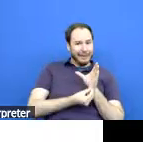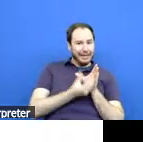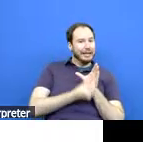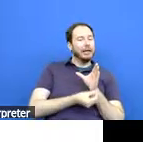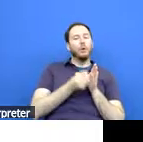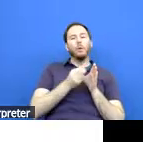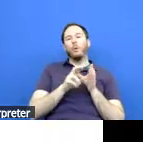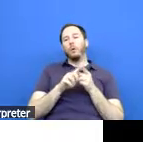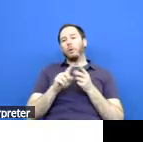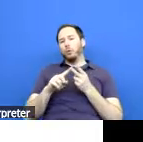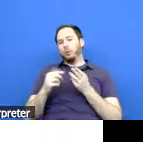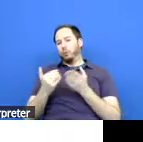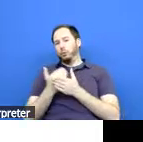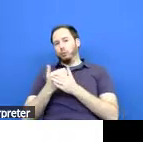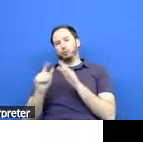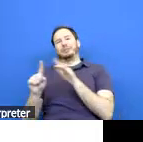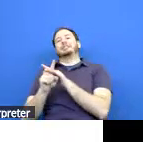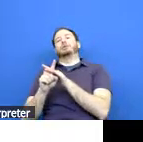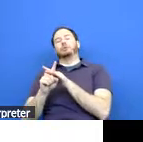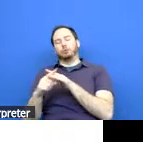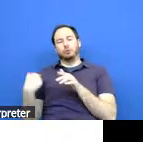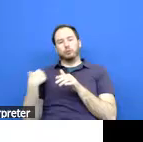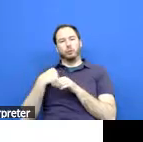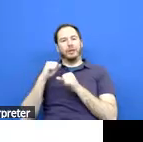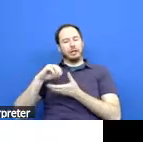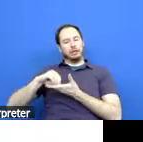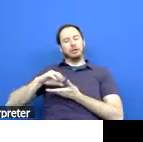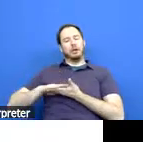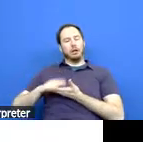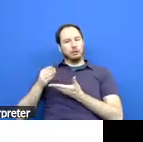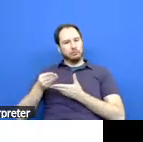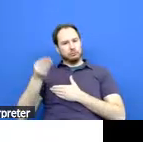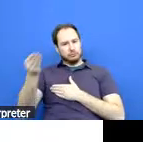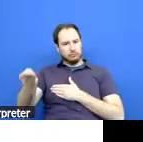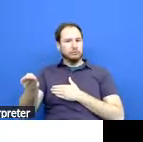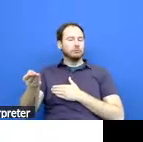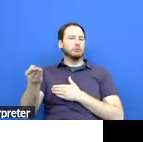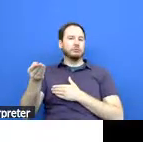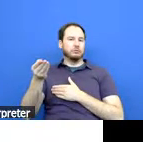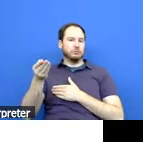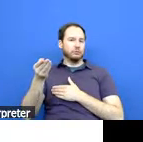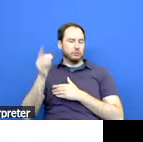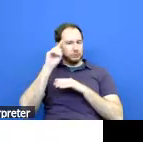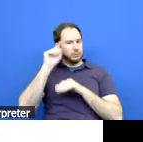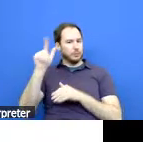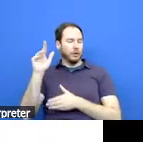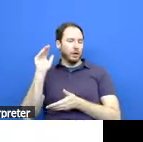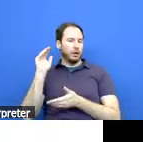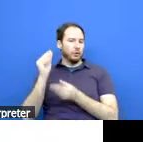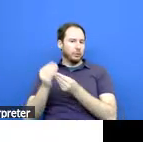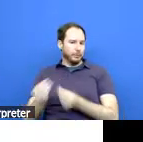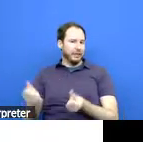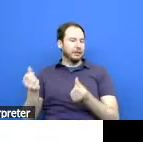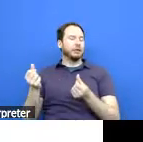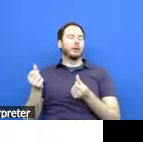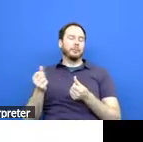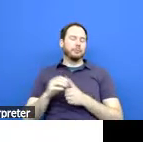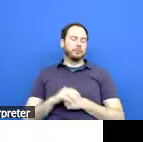or if there's any new issues that you see arise from these revised plans, let's bring that